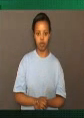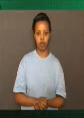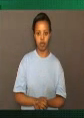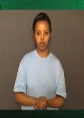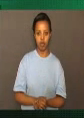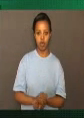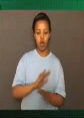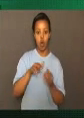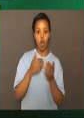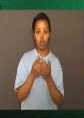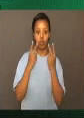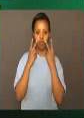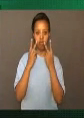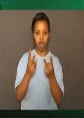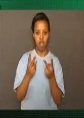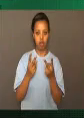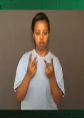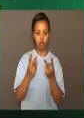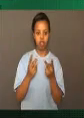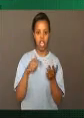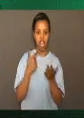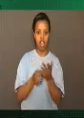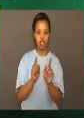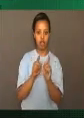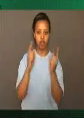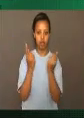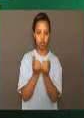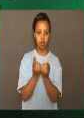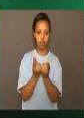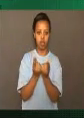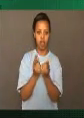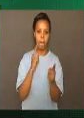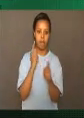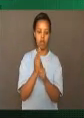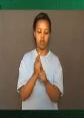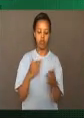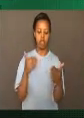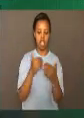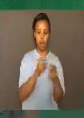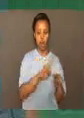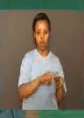As you will notice, they are grouped relatively close together.